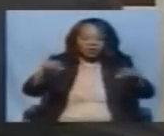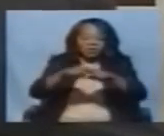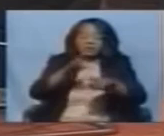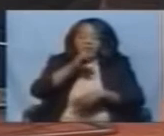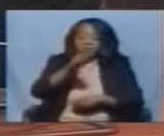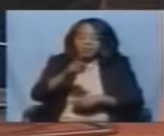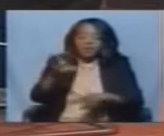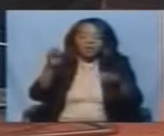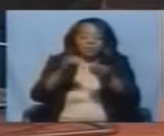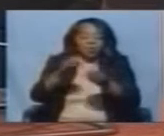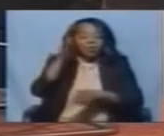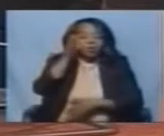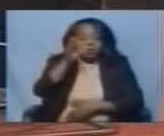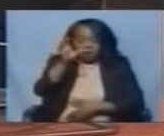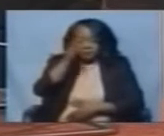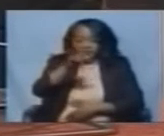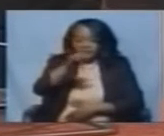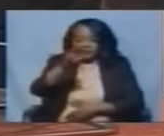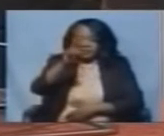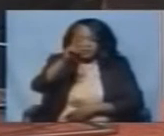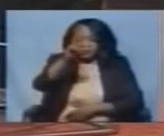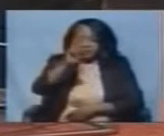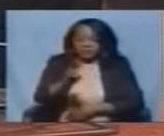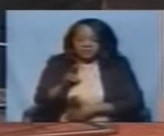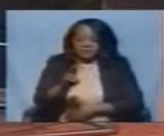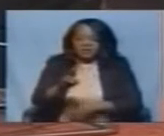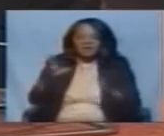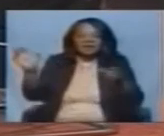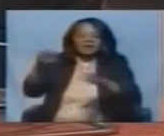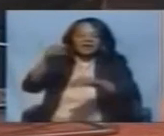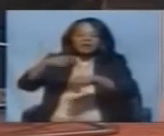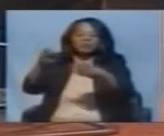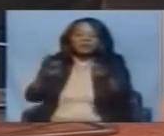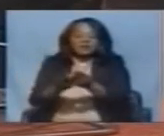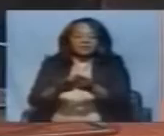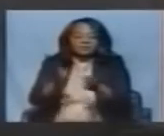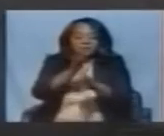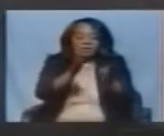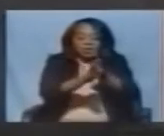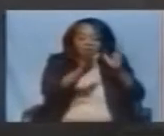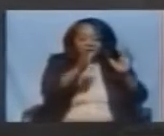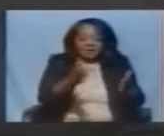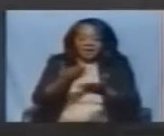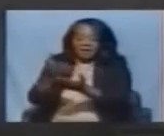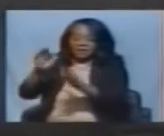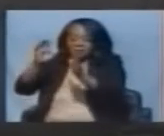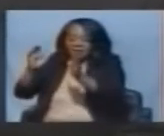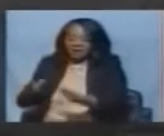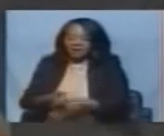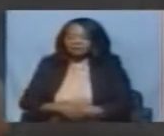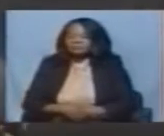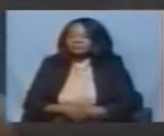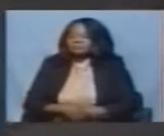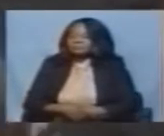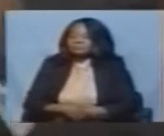that most of the corruption, Grevazio, takes place at contract administration process, where the buyer is not even part of it. Contract management, yes. What I'm